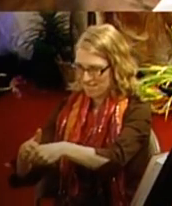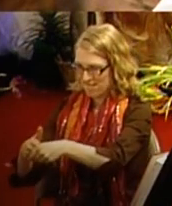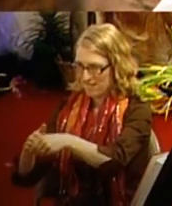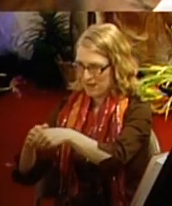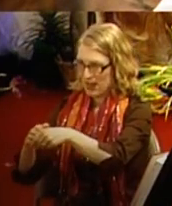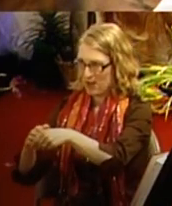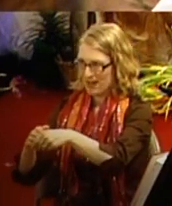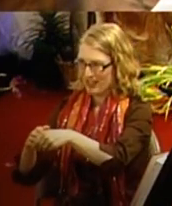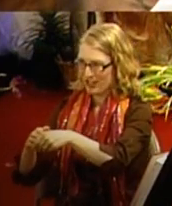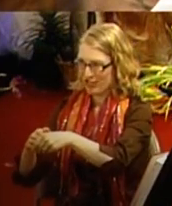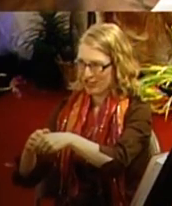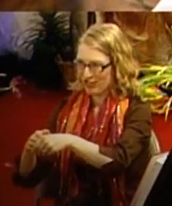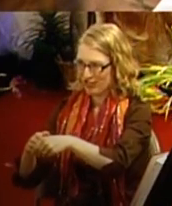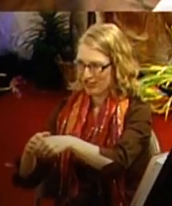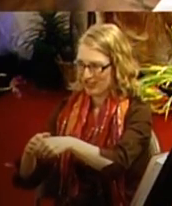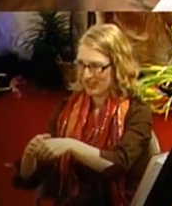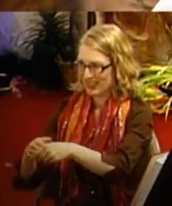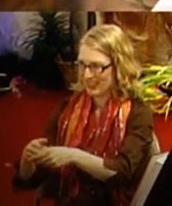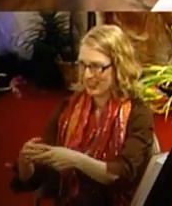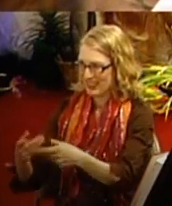it, Joanne?